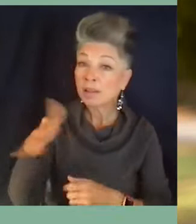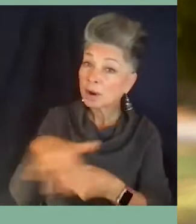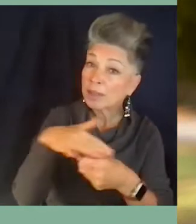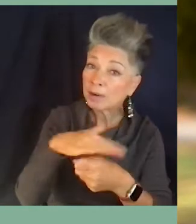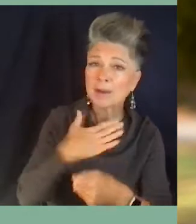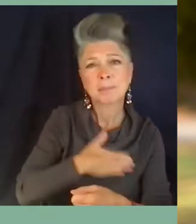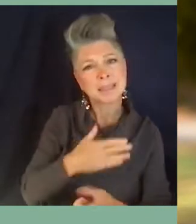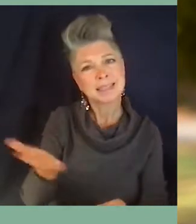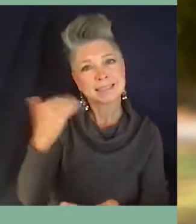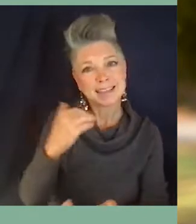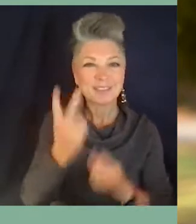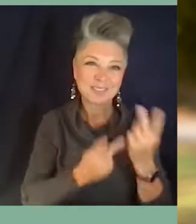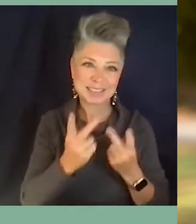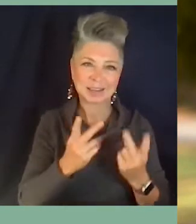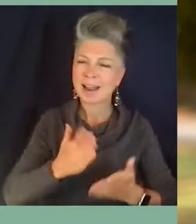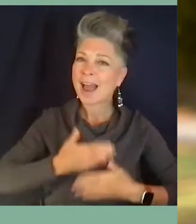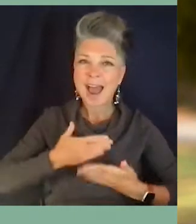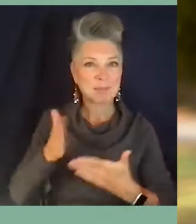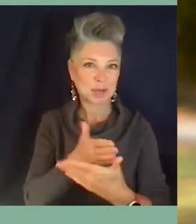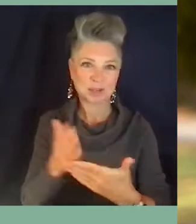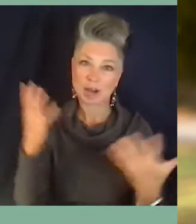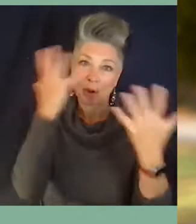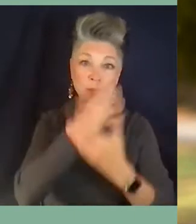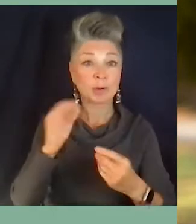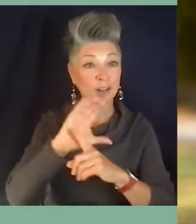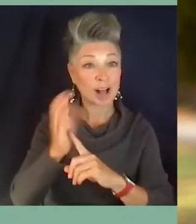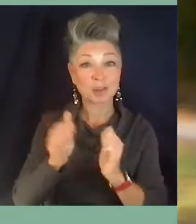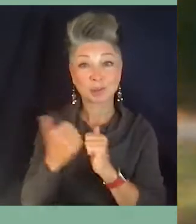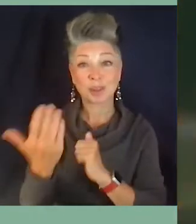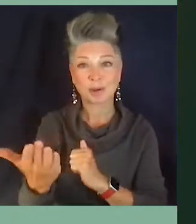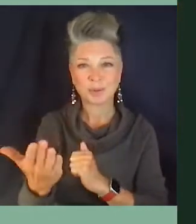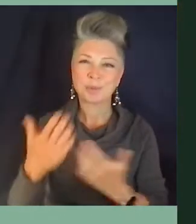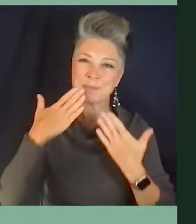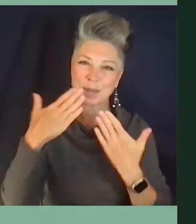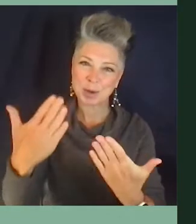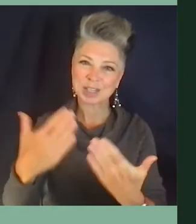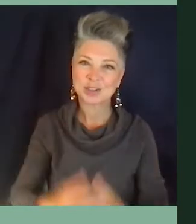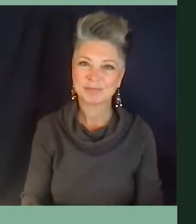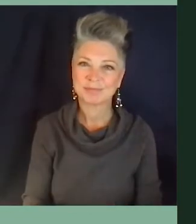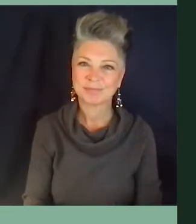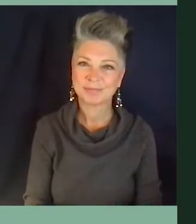please come by and visit us, and we'd be happy to share our beautiful culture with you. Miigwech.